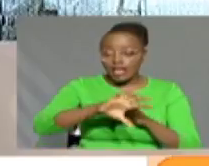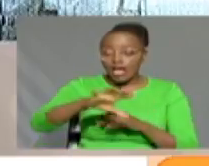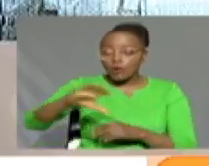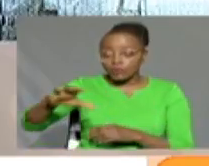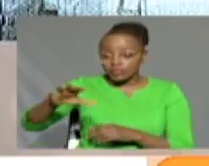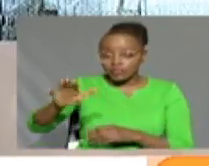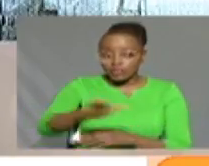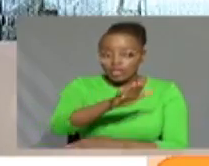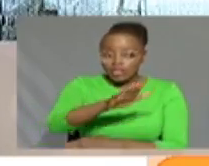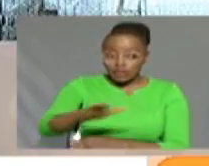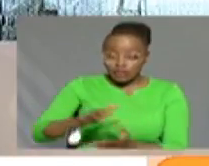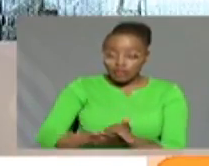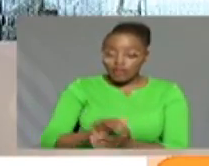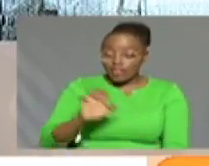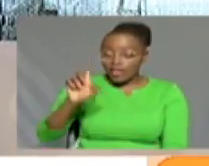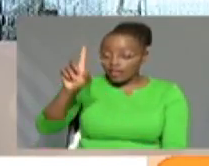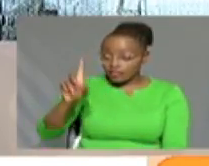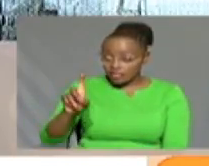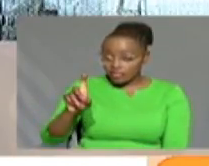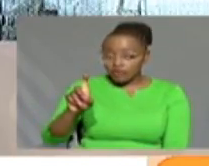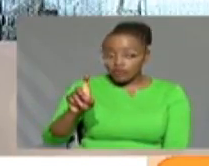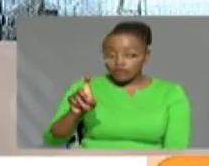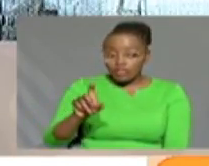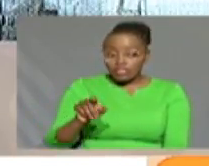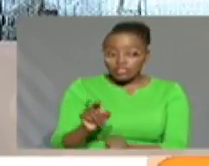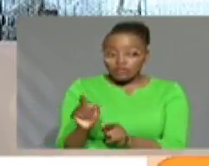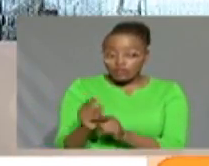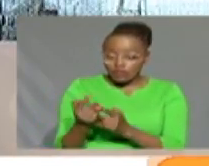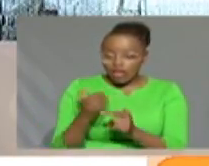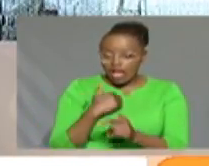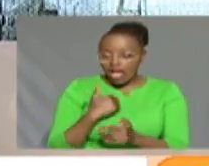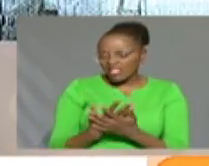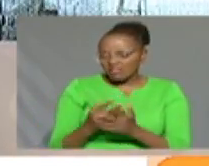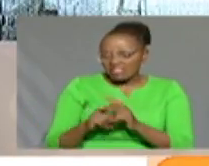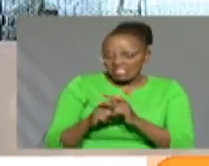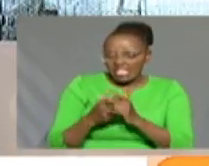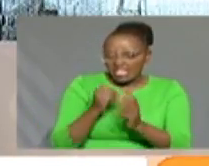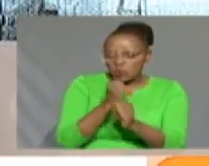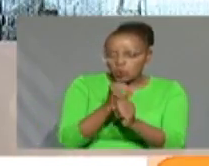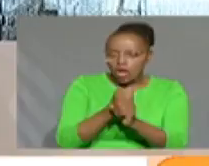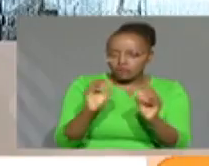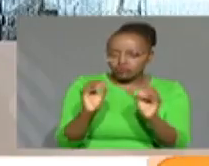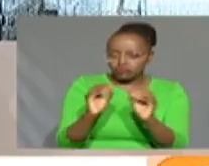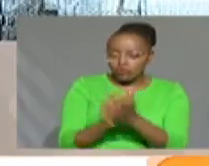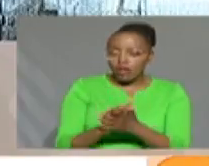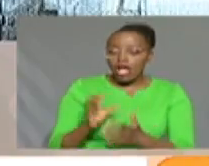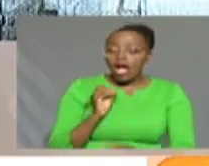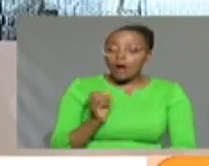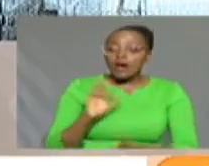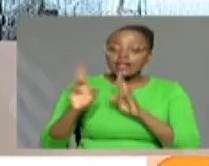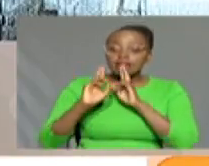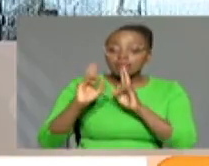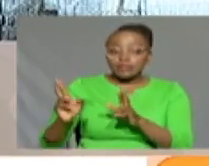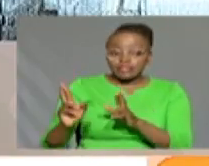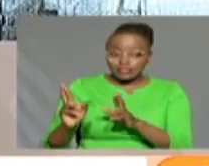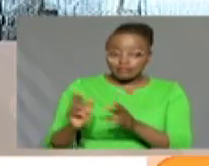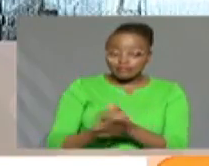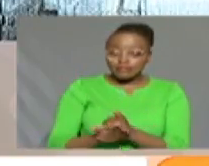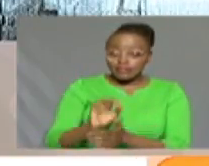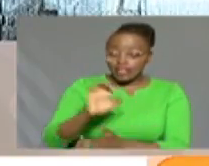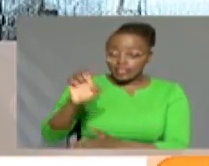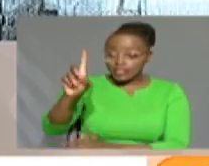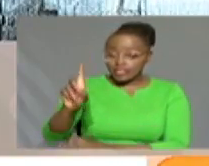the Assembly and the Executive appear on autopilot. And as our very own Sam Ogina reports, the